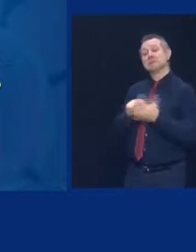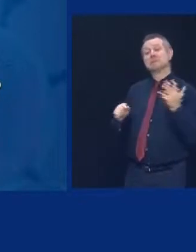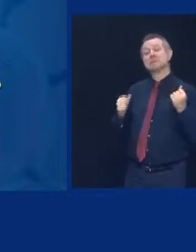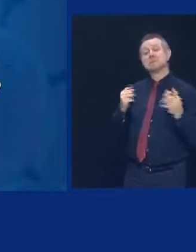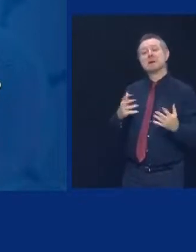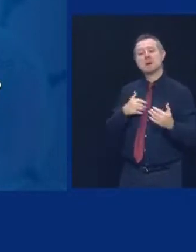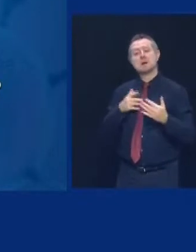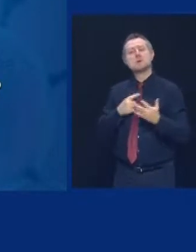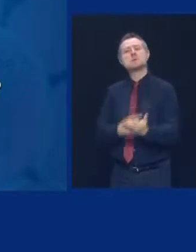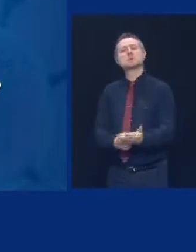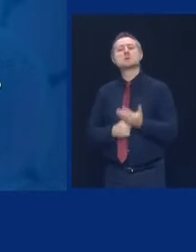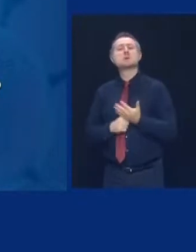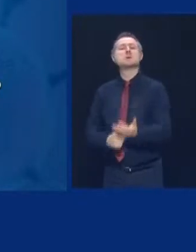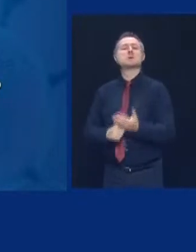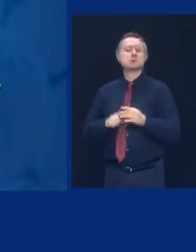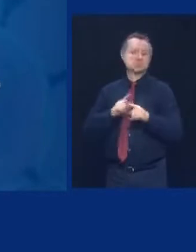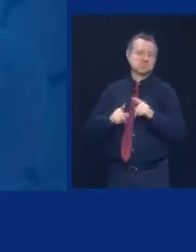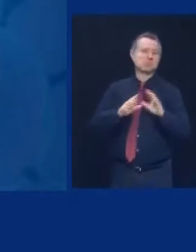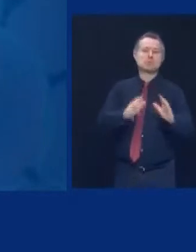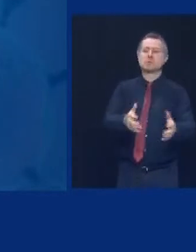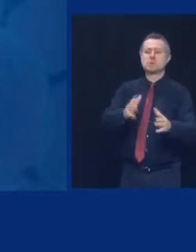people and groups in the community.